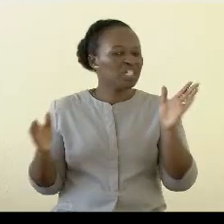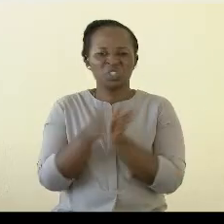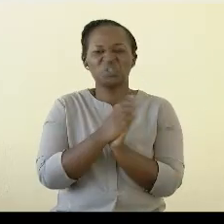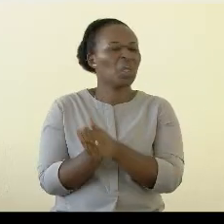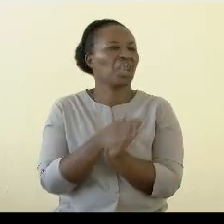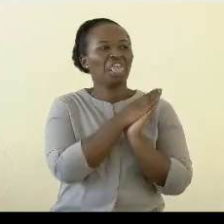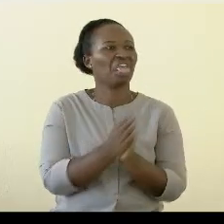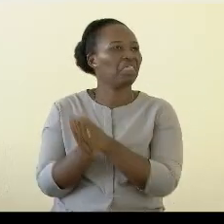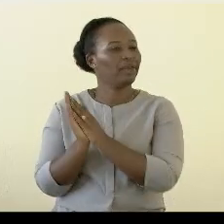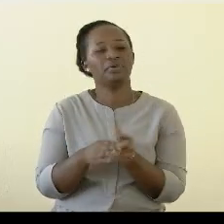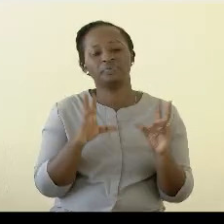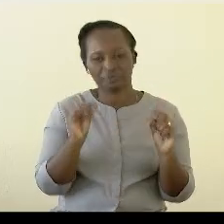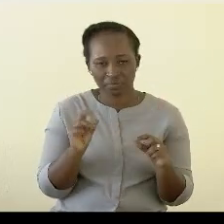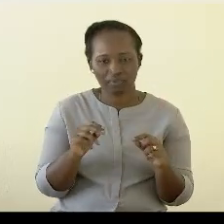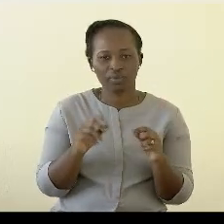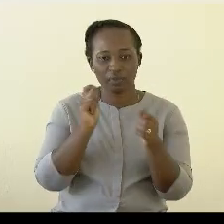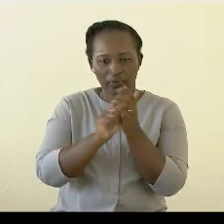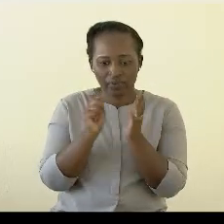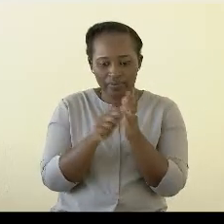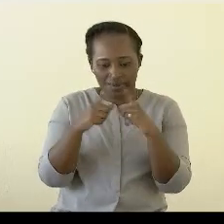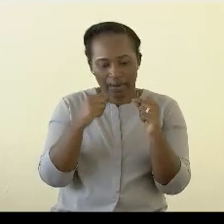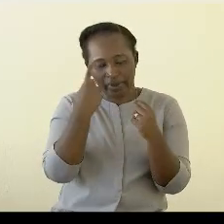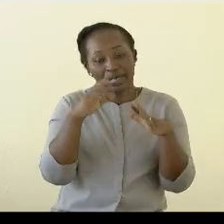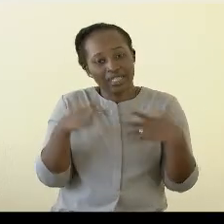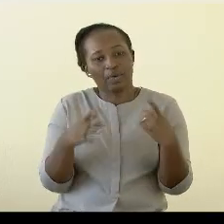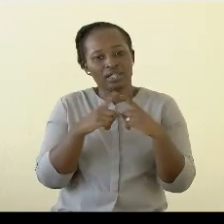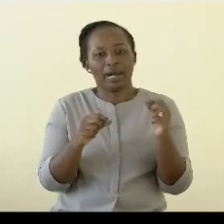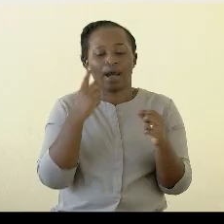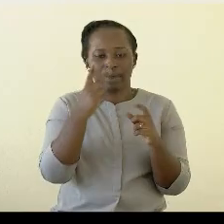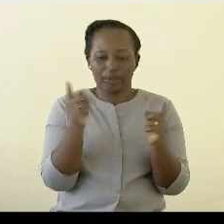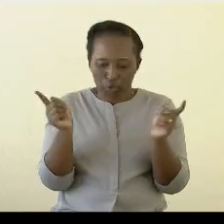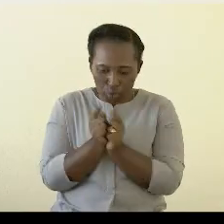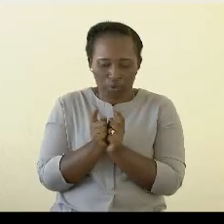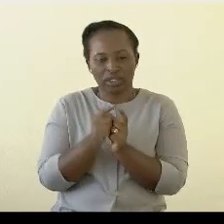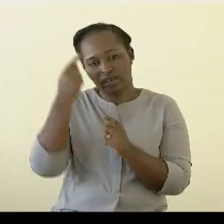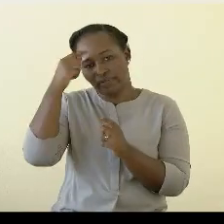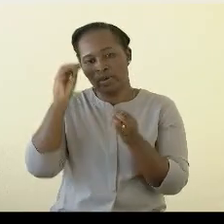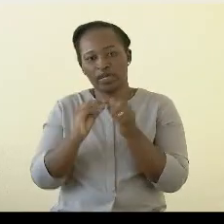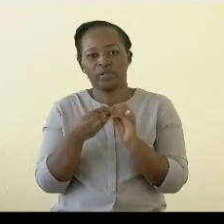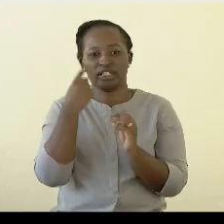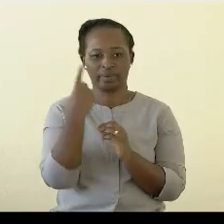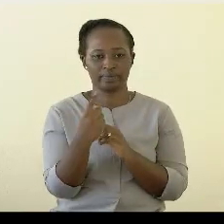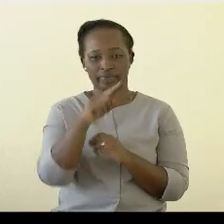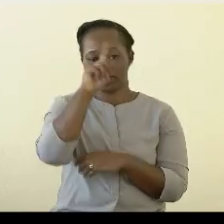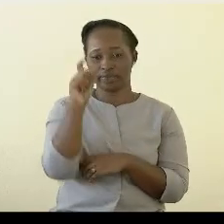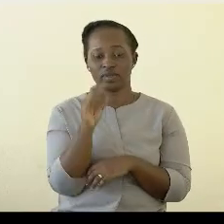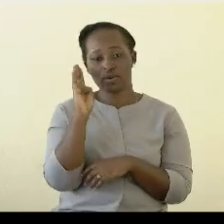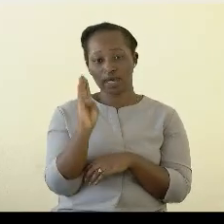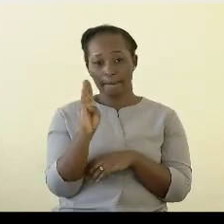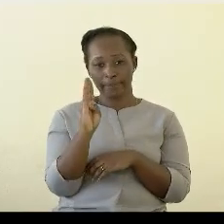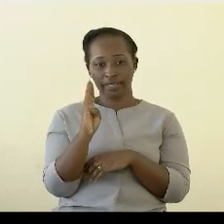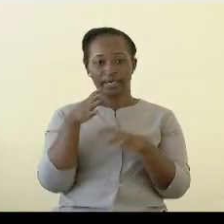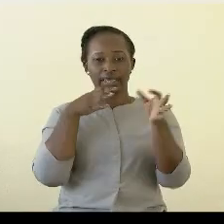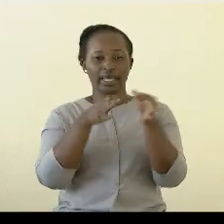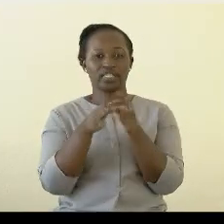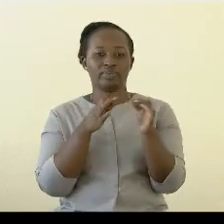assignment. B, what does it say? That we need to be able to